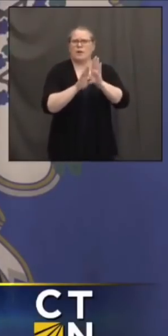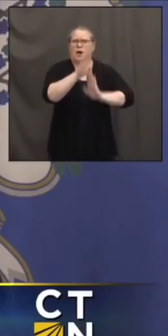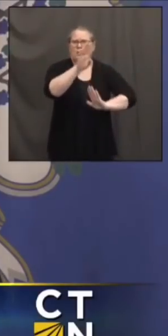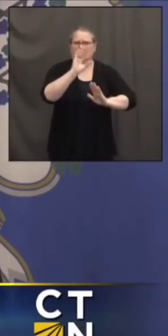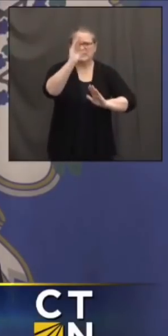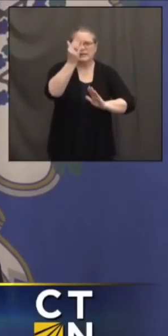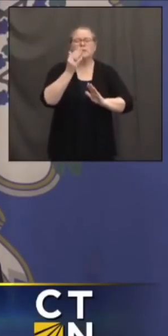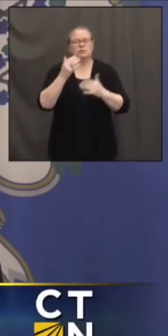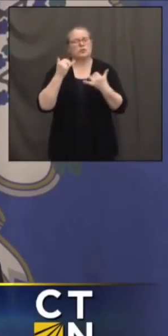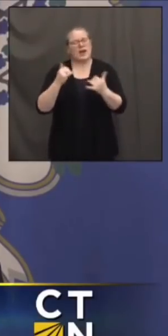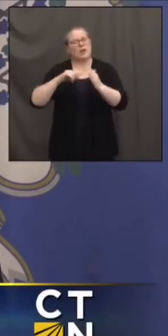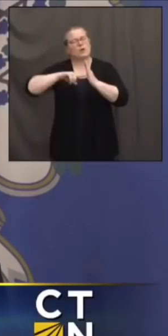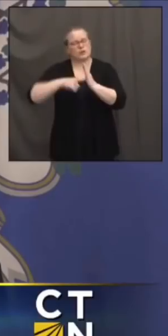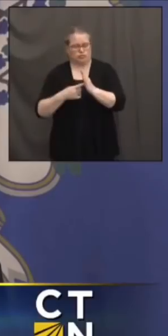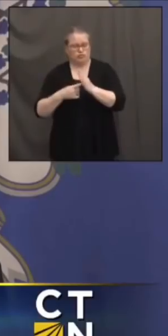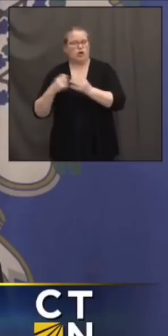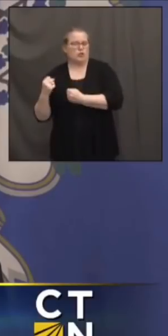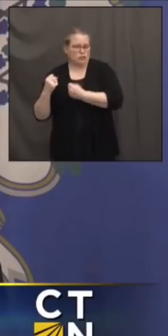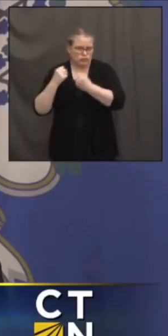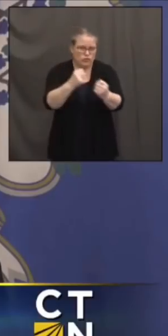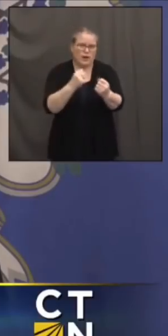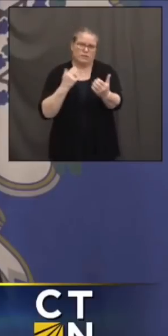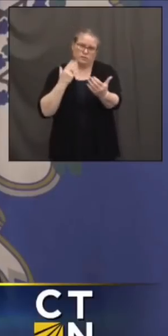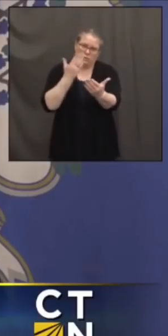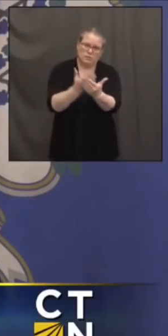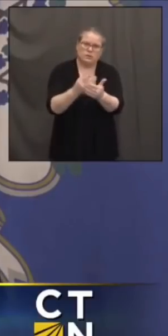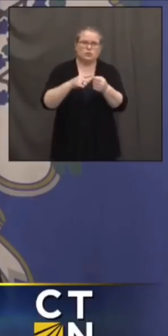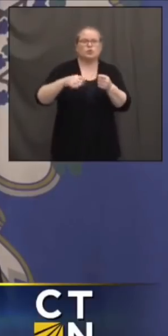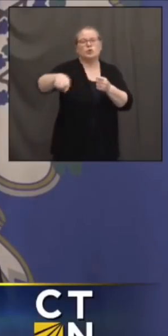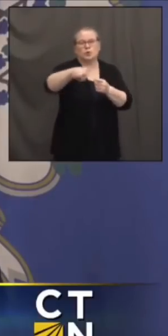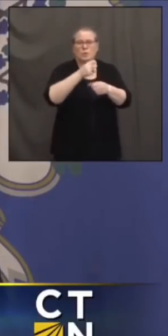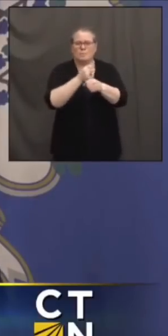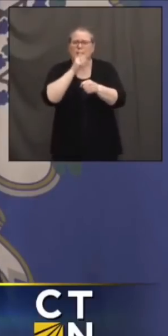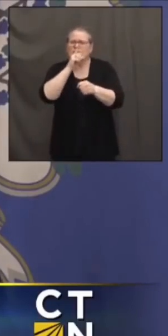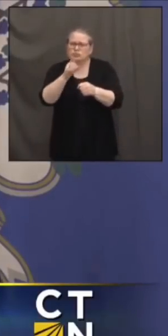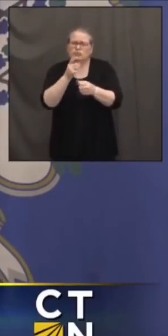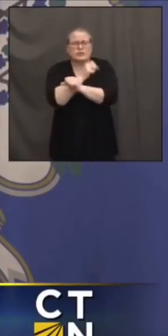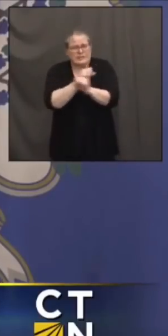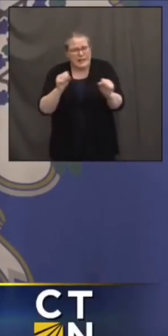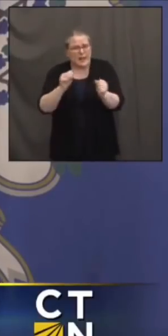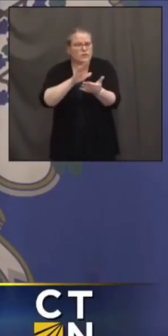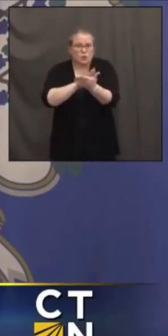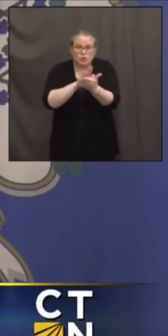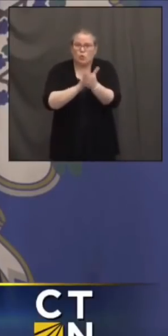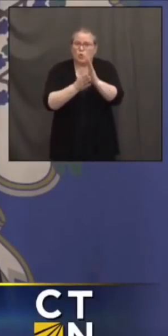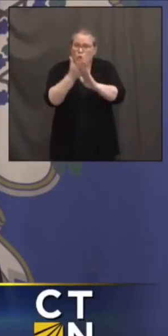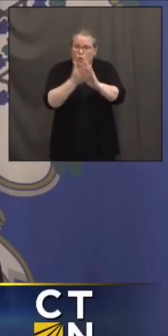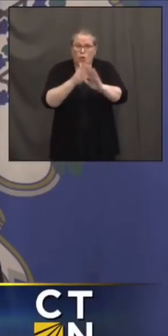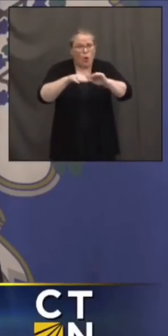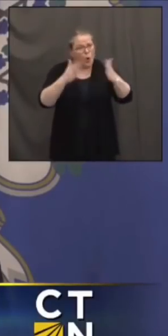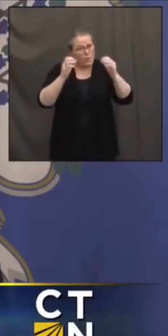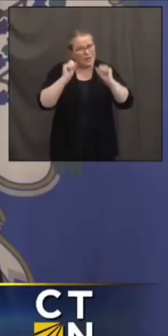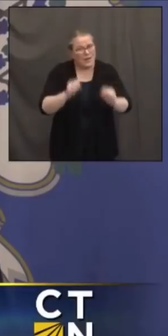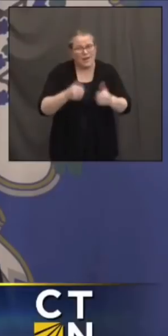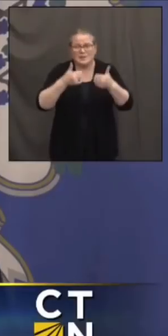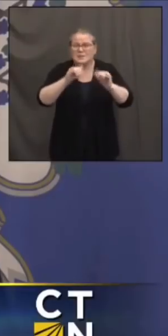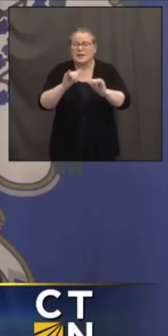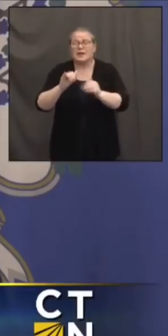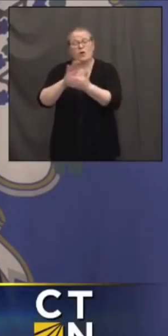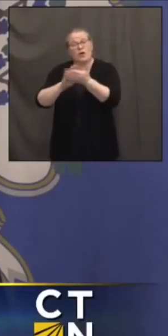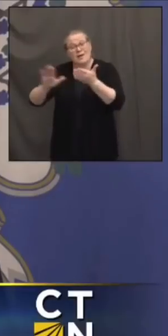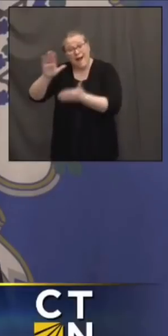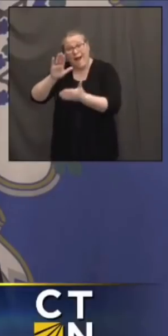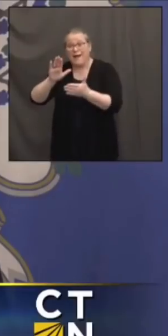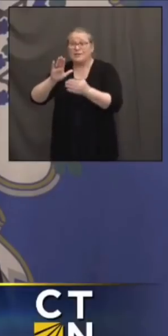To make sure that you can get vaccinated safely and we can keep this school year going, or the college kids, they can get home safely.